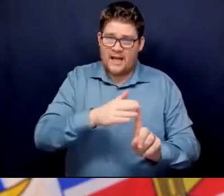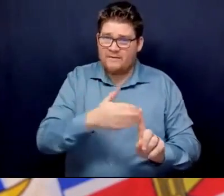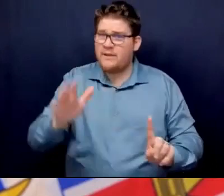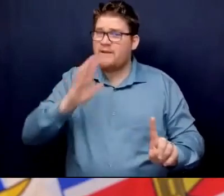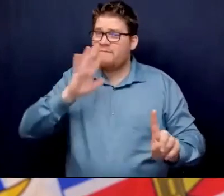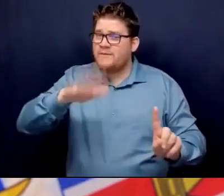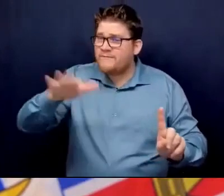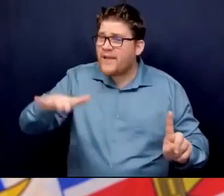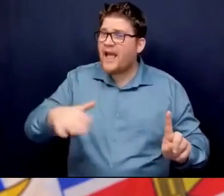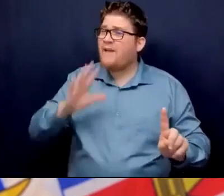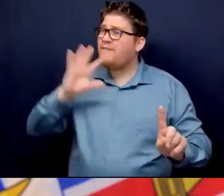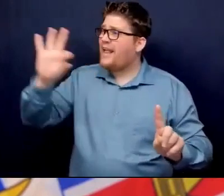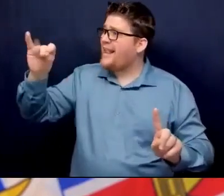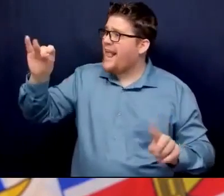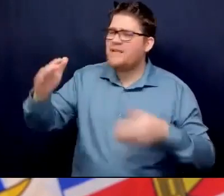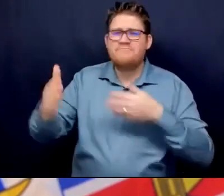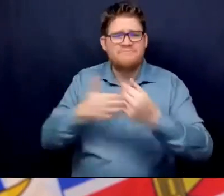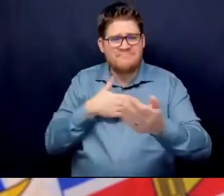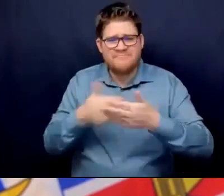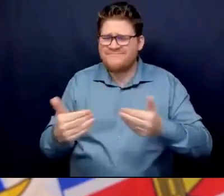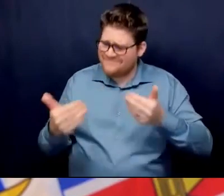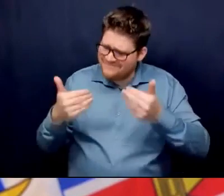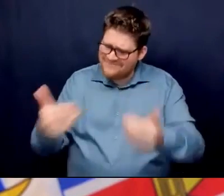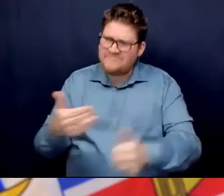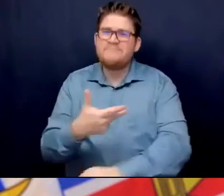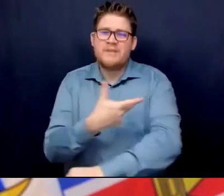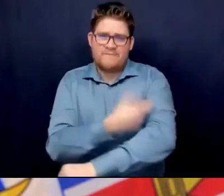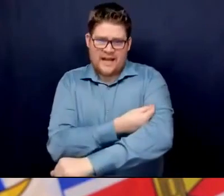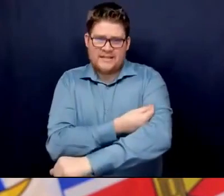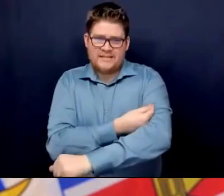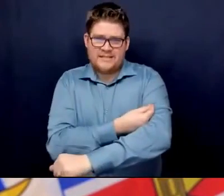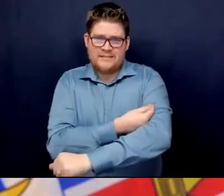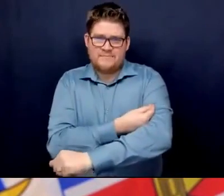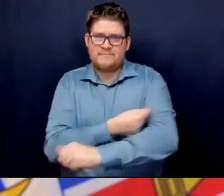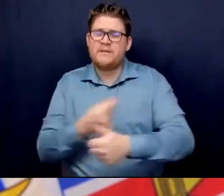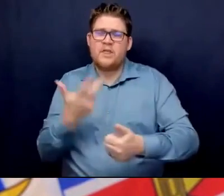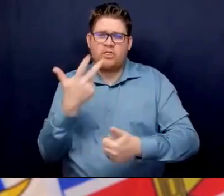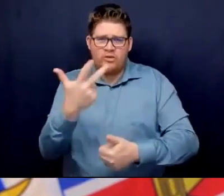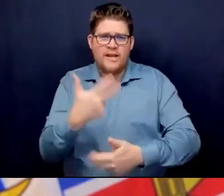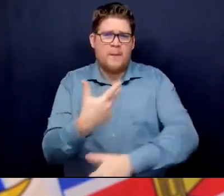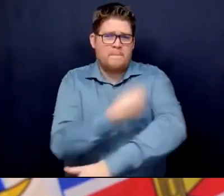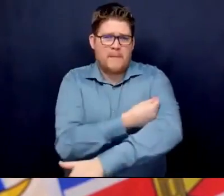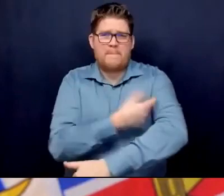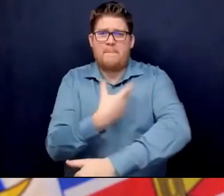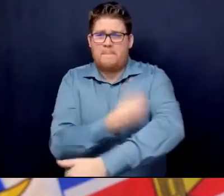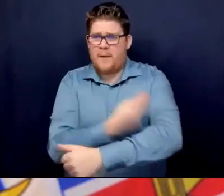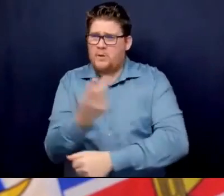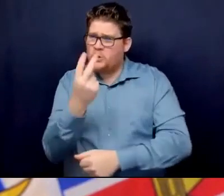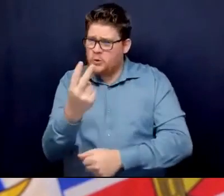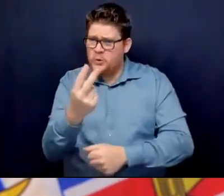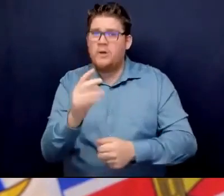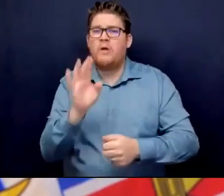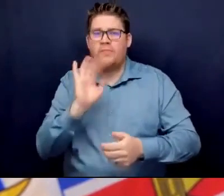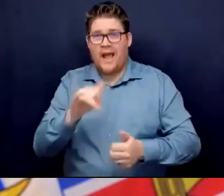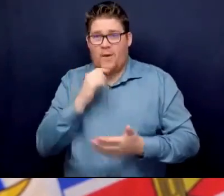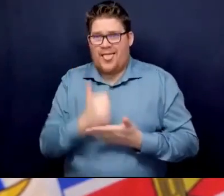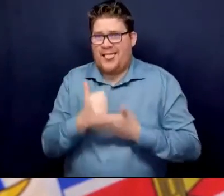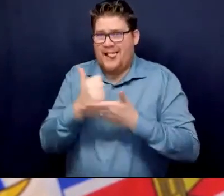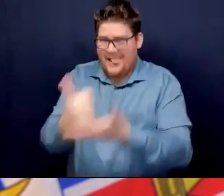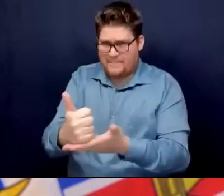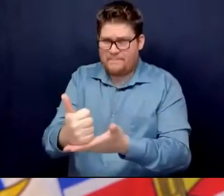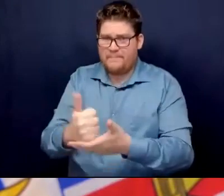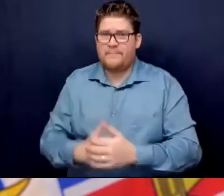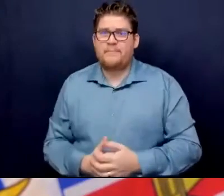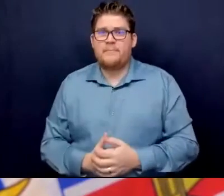or 95, get your vaccines. The first dose and second dose are highly protective in the short term